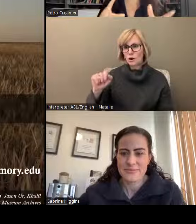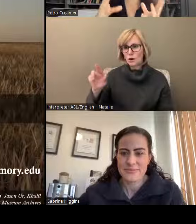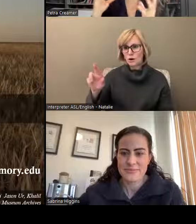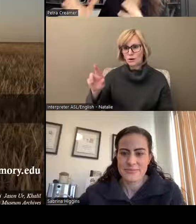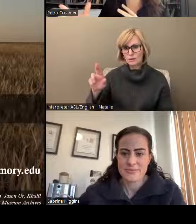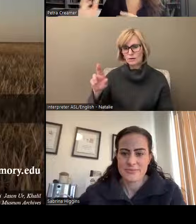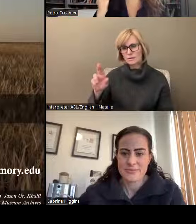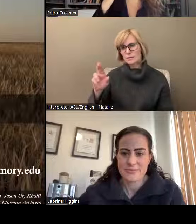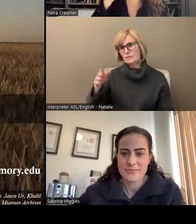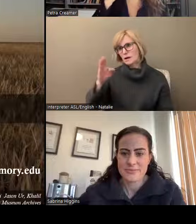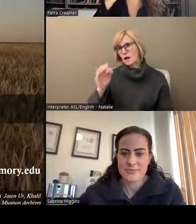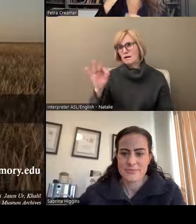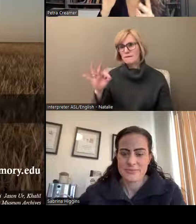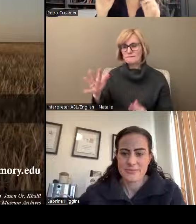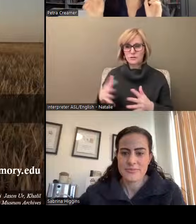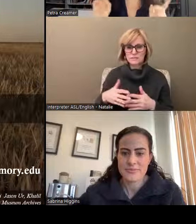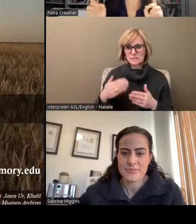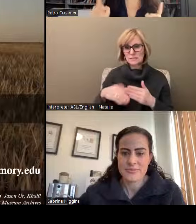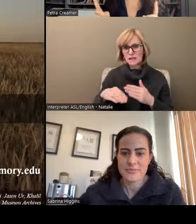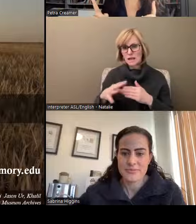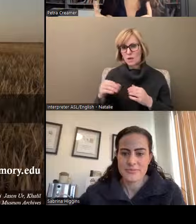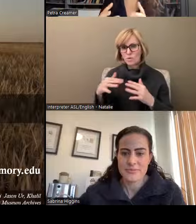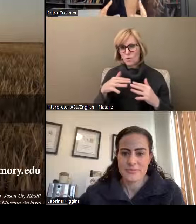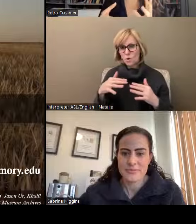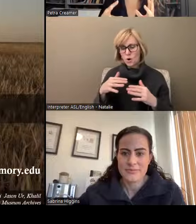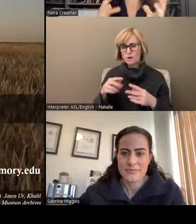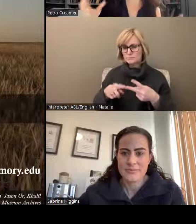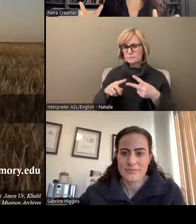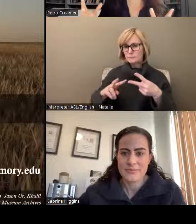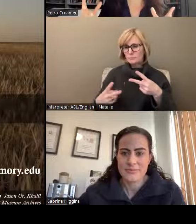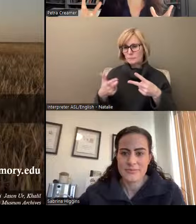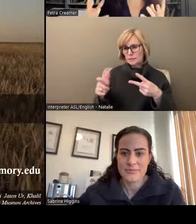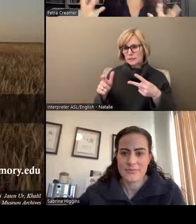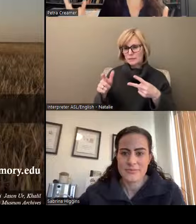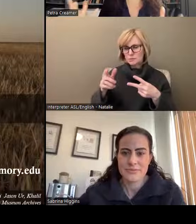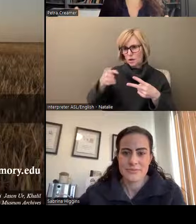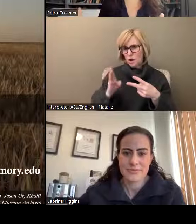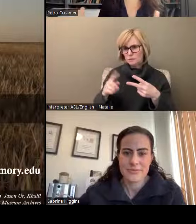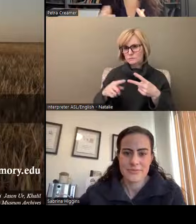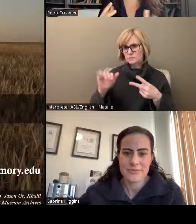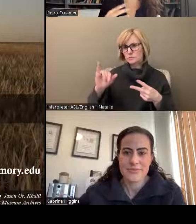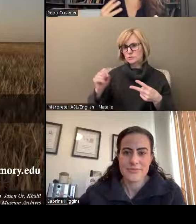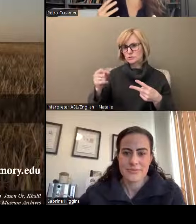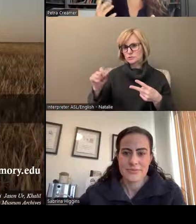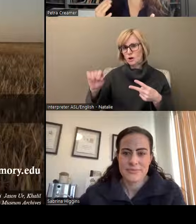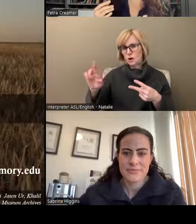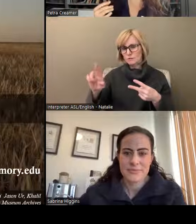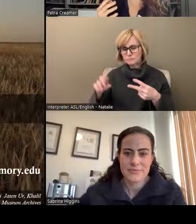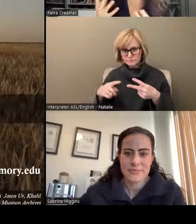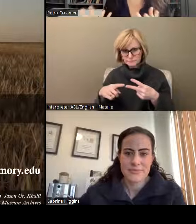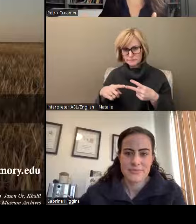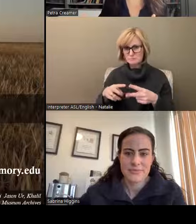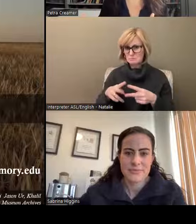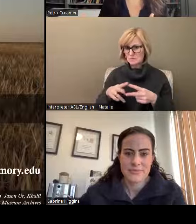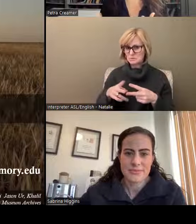of fertility and war, and she tends to be the other big player. But beyond these two, we actually see